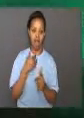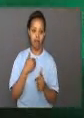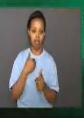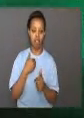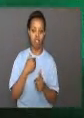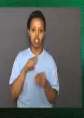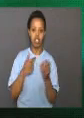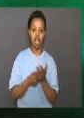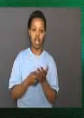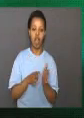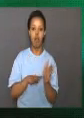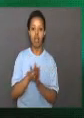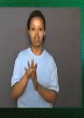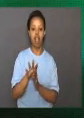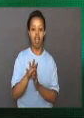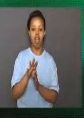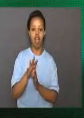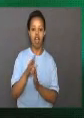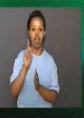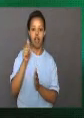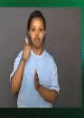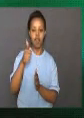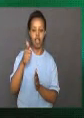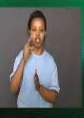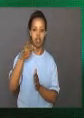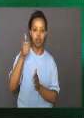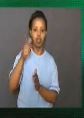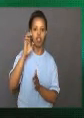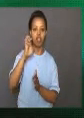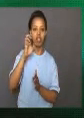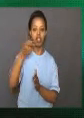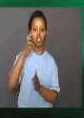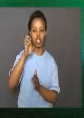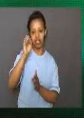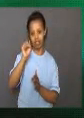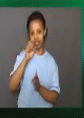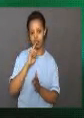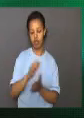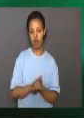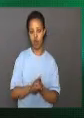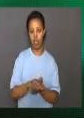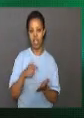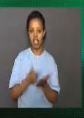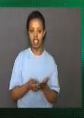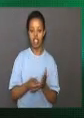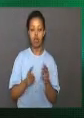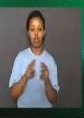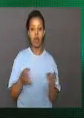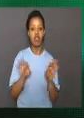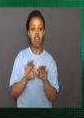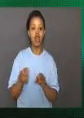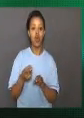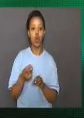about bacteriophages. Most of the knowledge that has been acquired